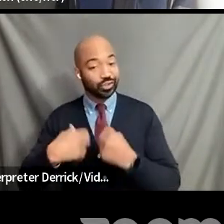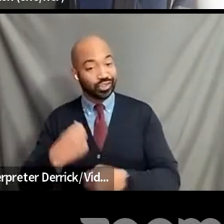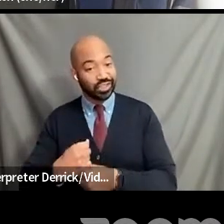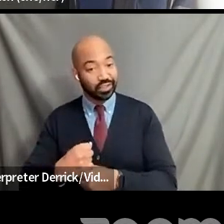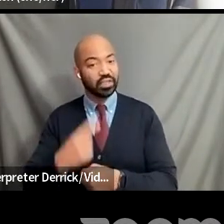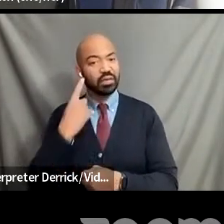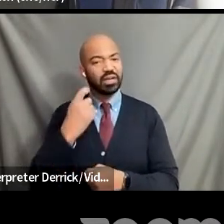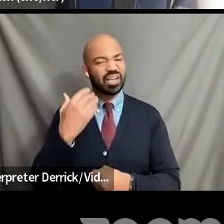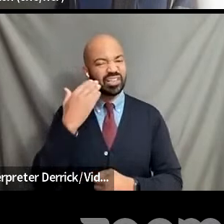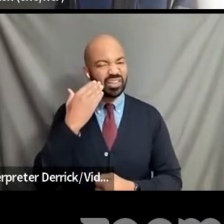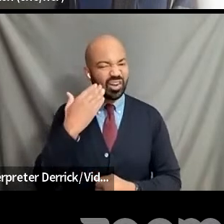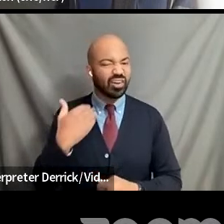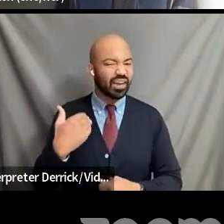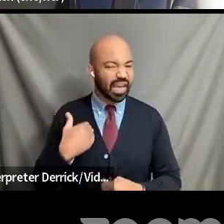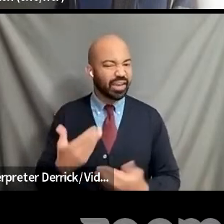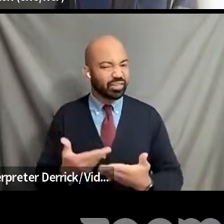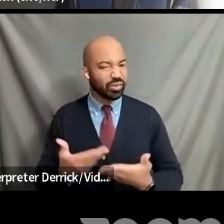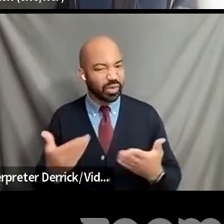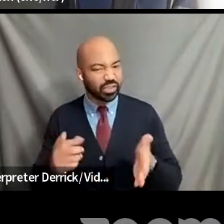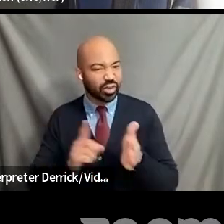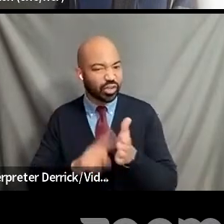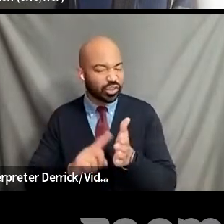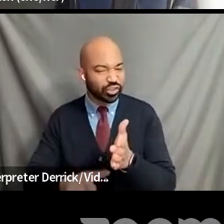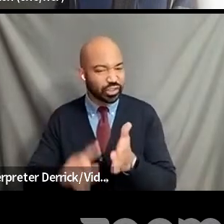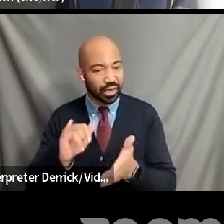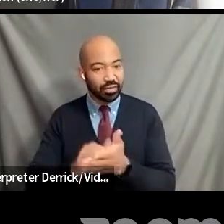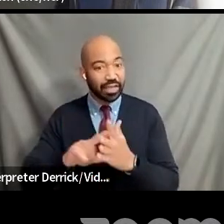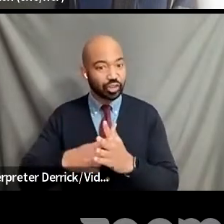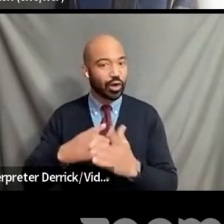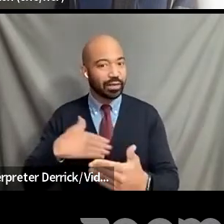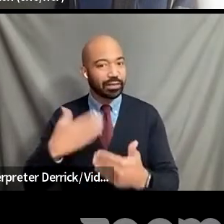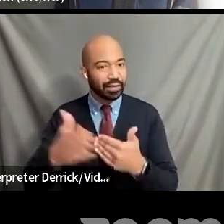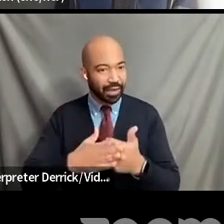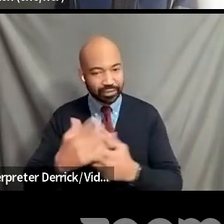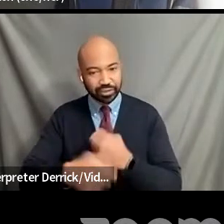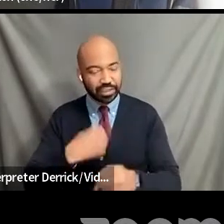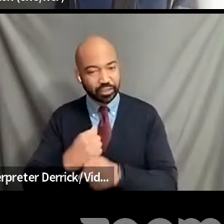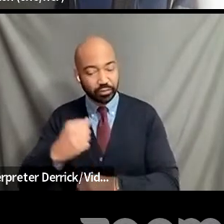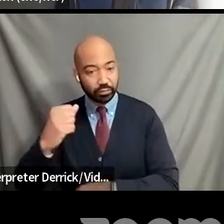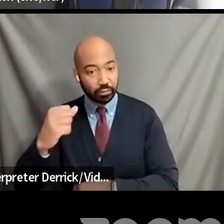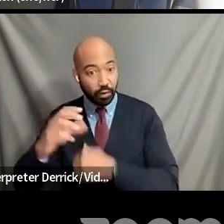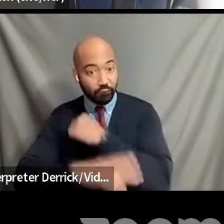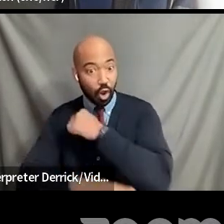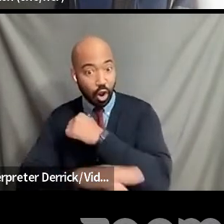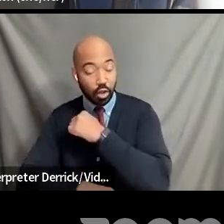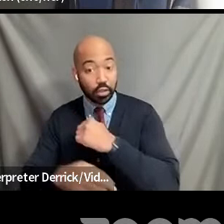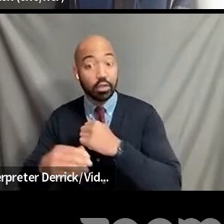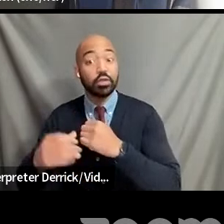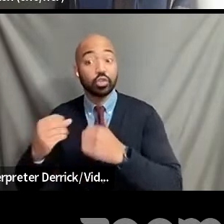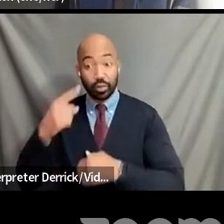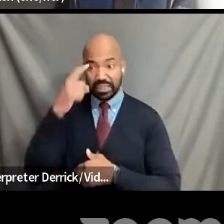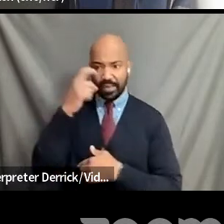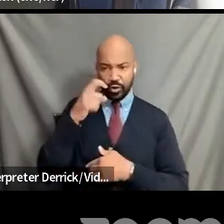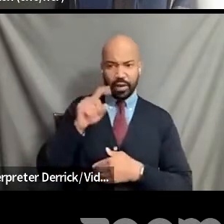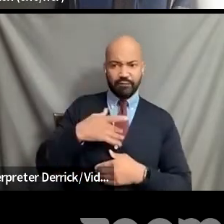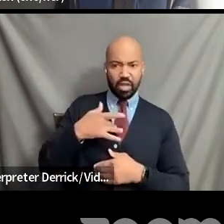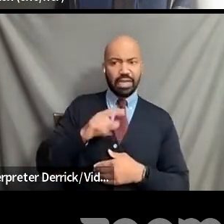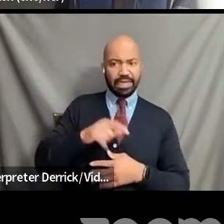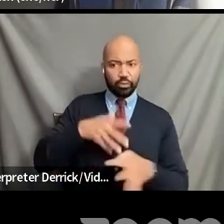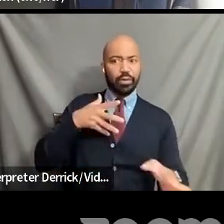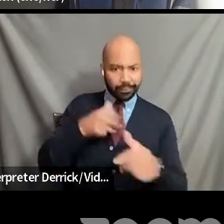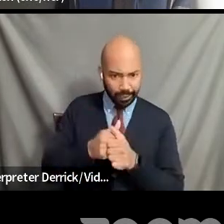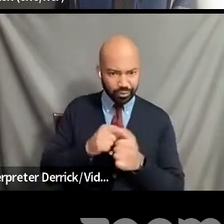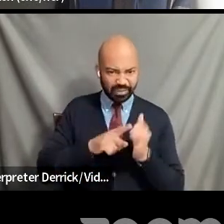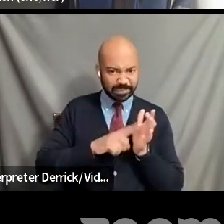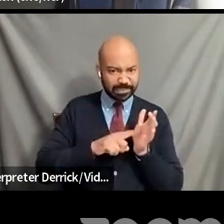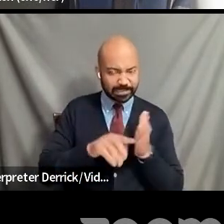research cruise at the start of pretty much the next year, that fall. So the whole summer we're preparing. So it was like I needed to catch up really fast. And